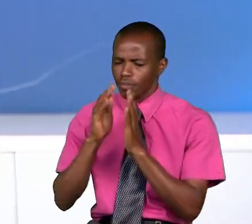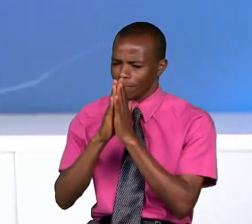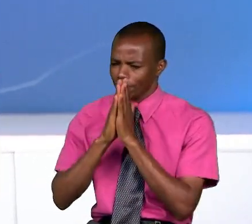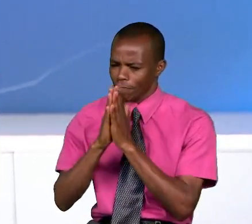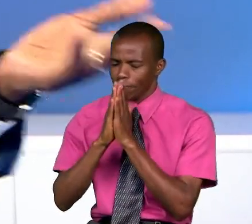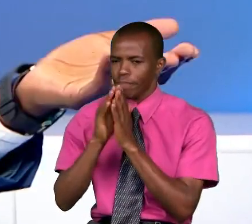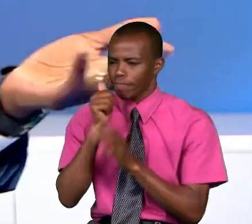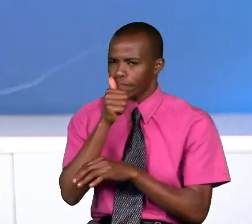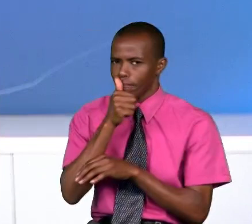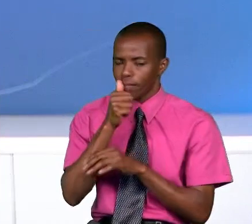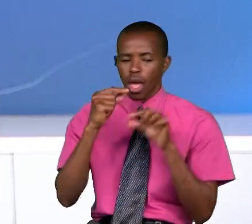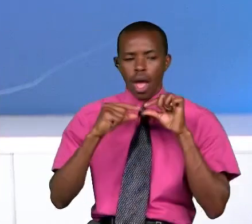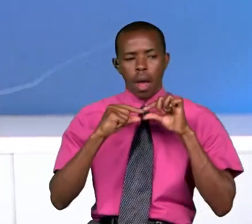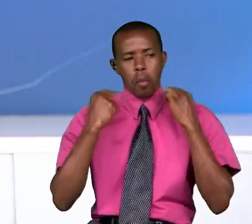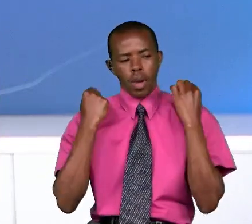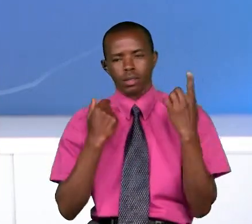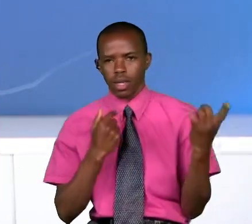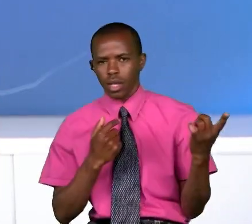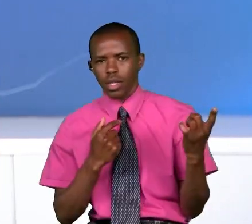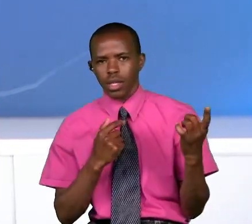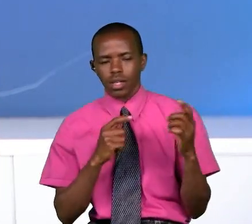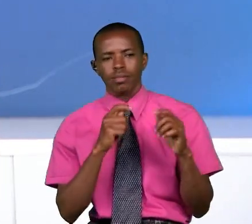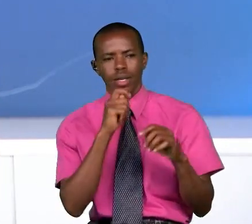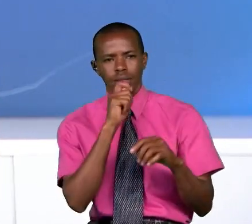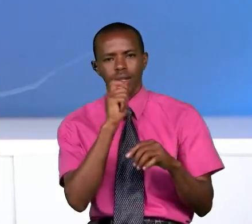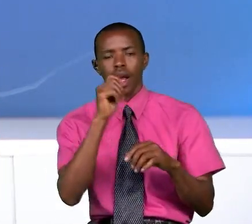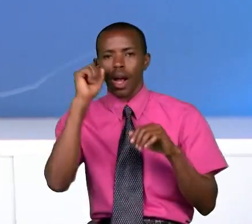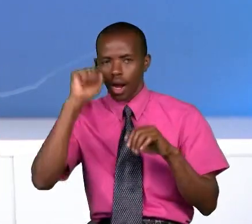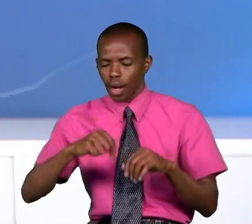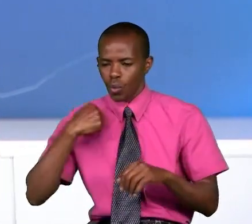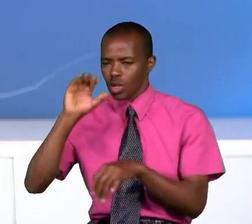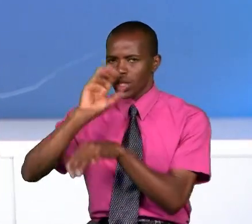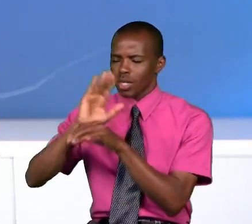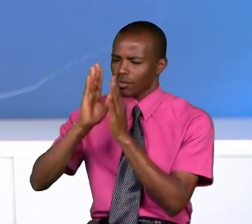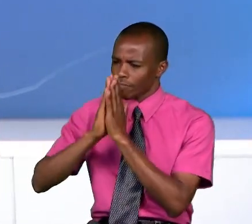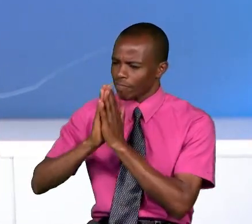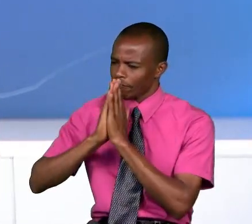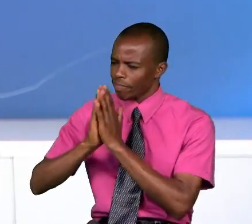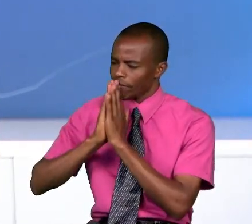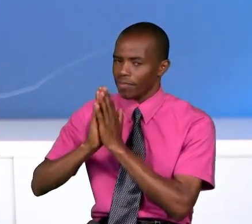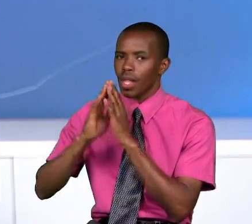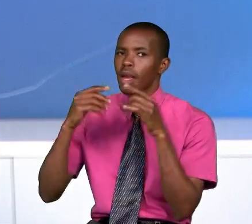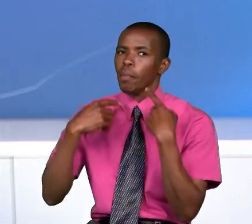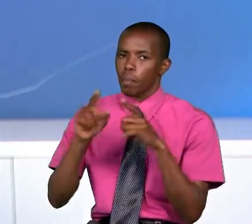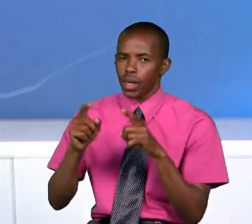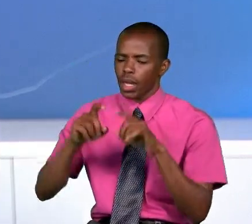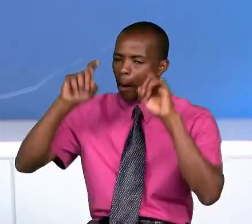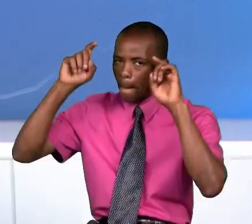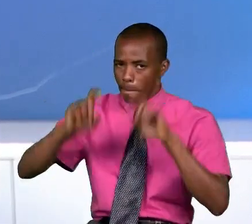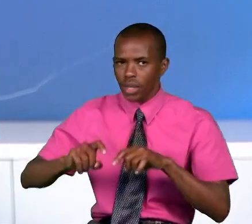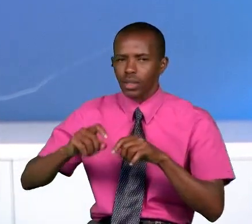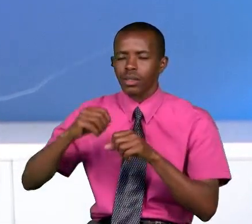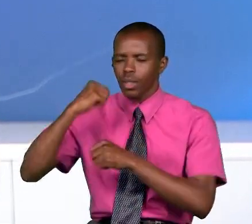place. Pastor can maybe give an attest to that. As a church, we have been doing it. We have been praying. But then again, we have to go